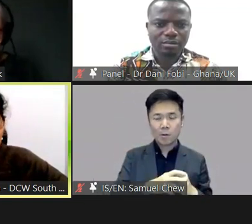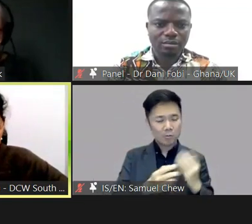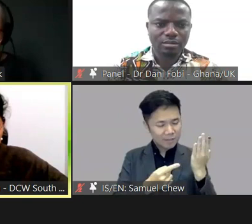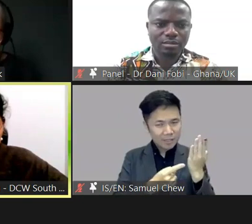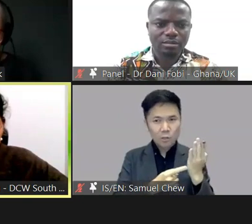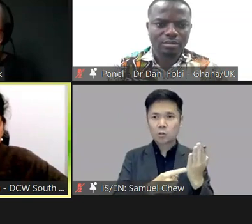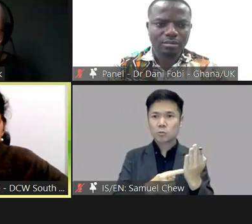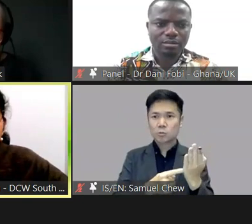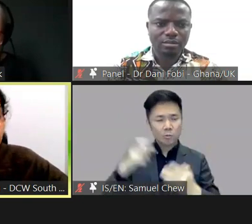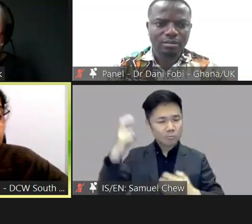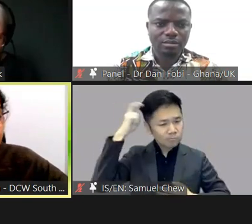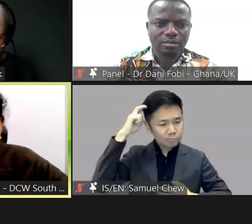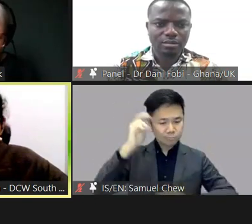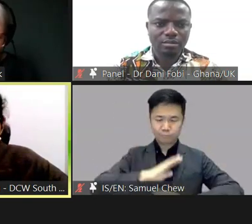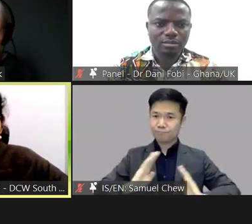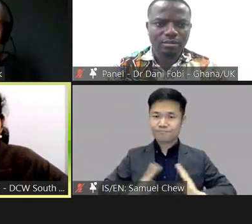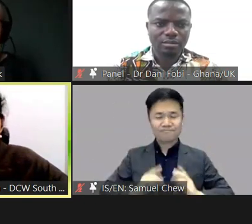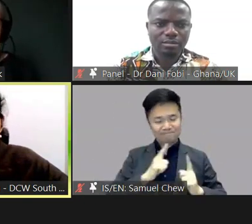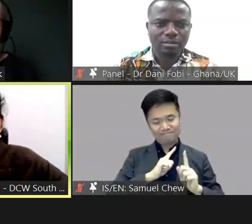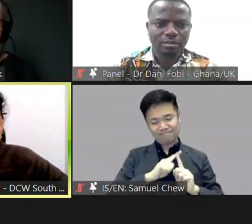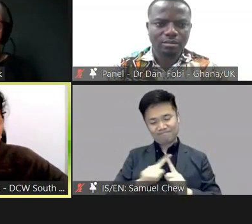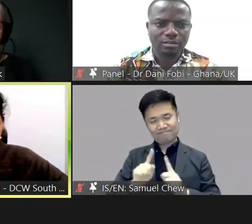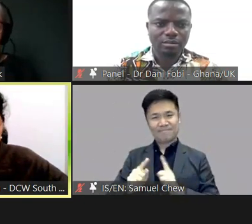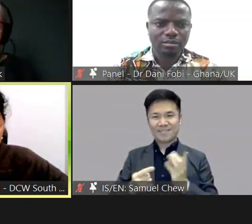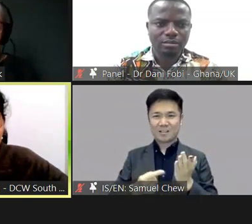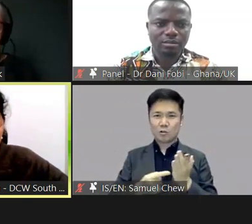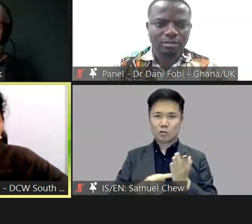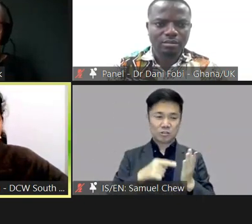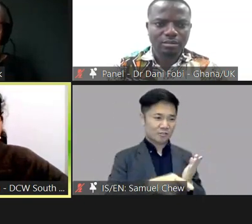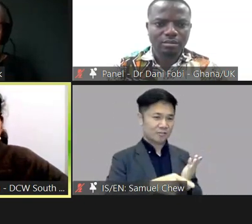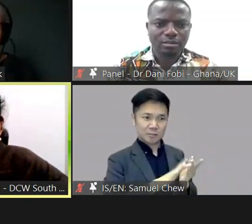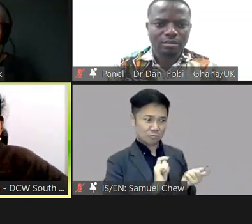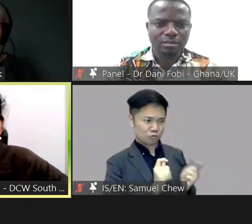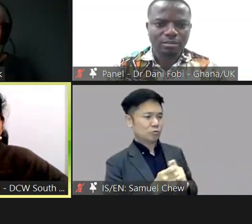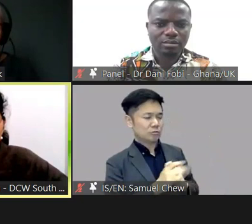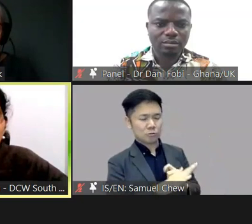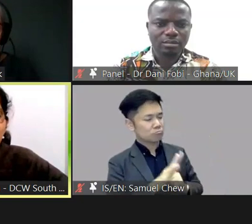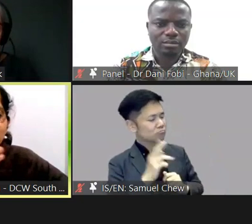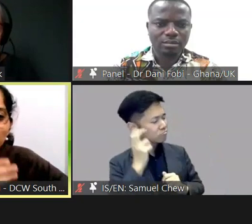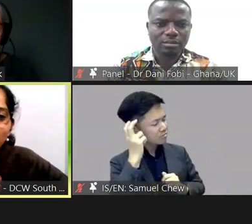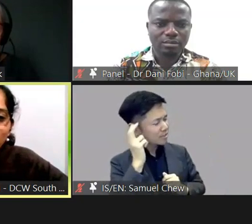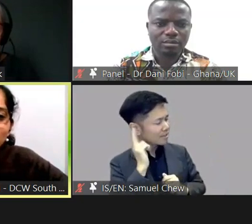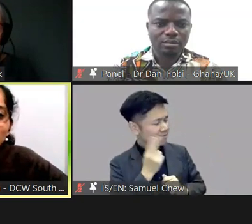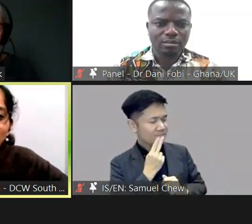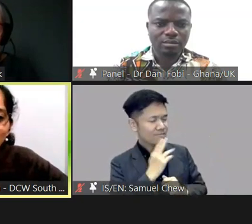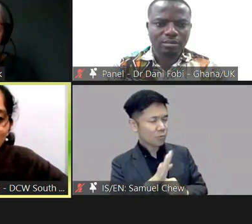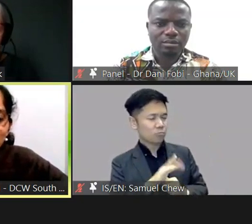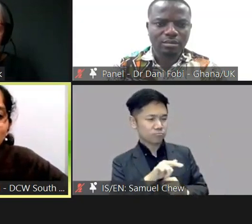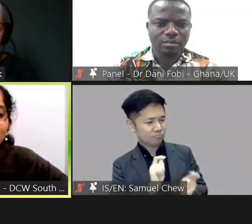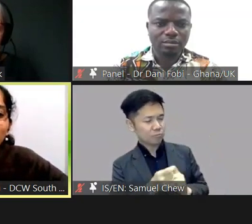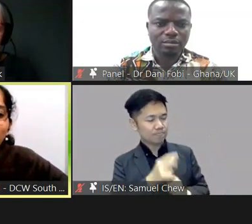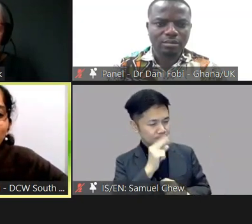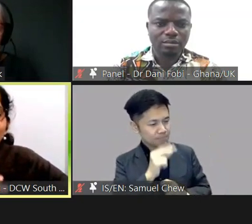cochlear implantation. That is an option, definitely, and that will help. But the time that is